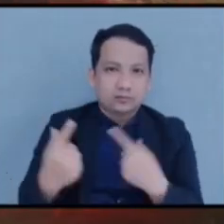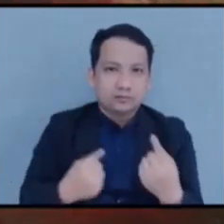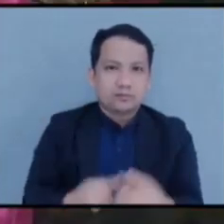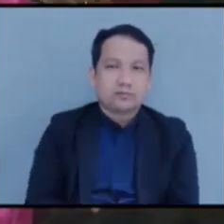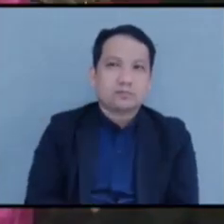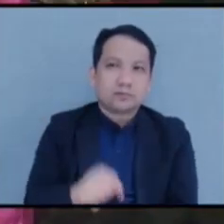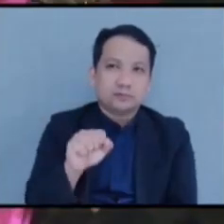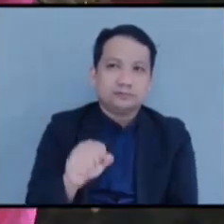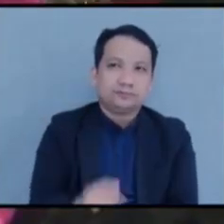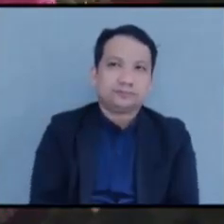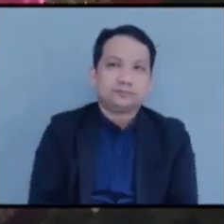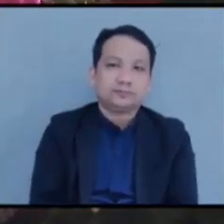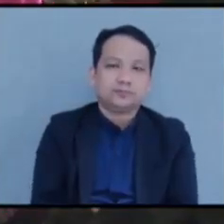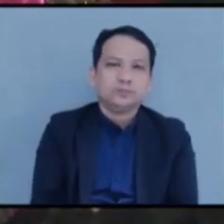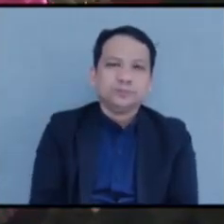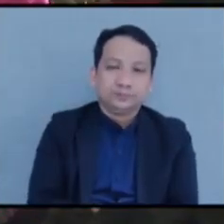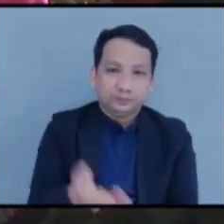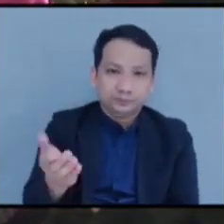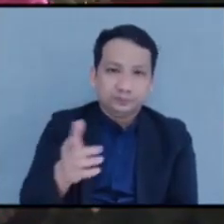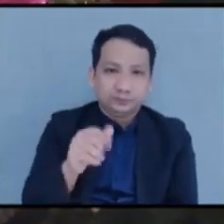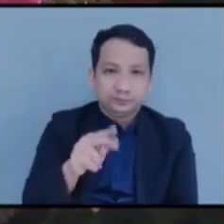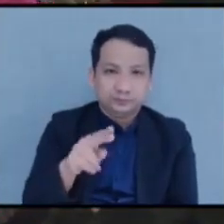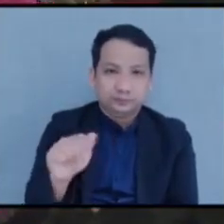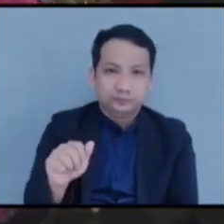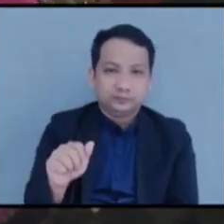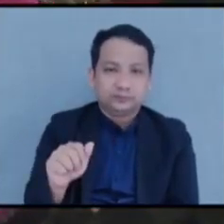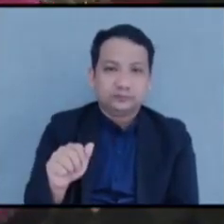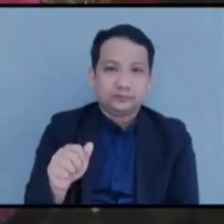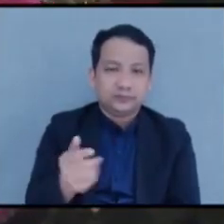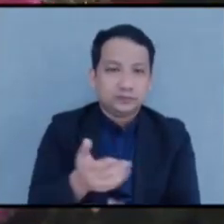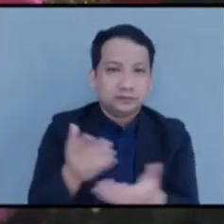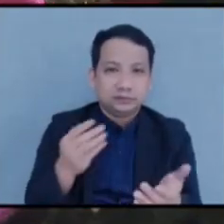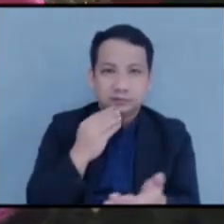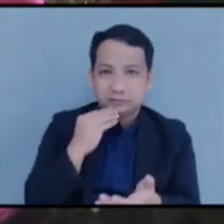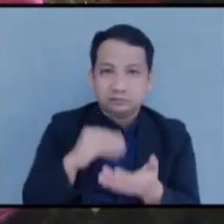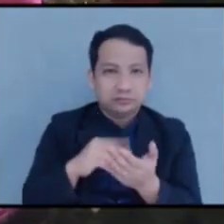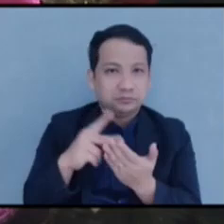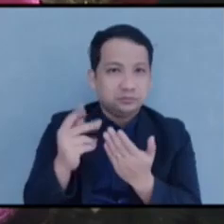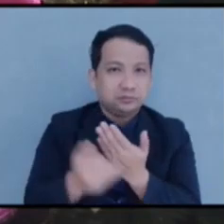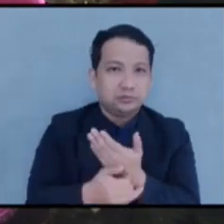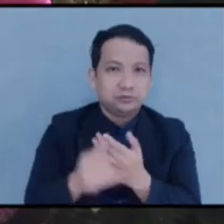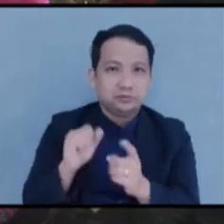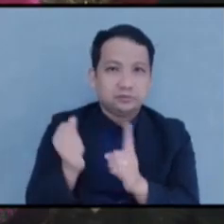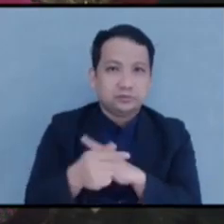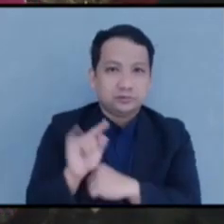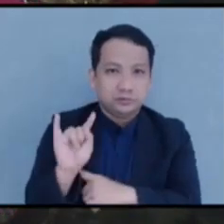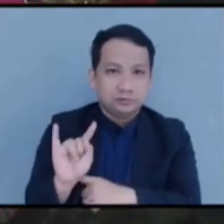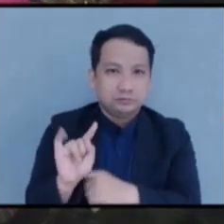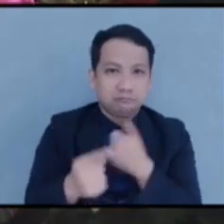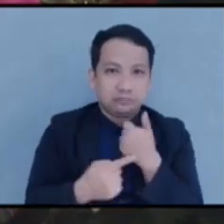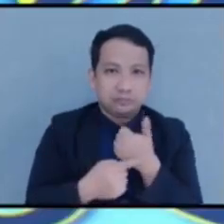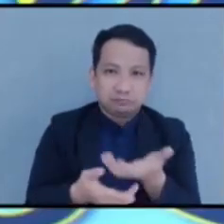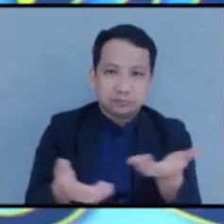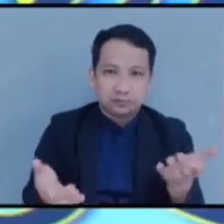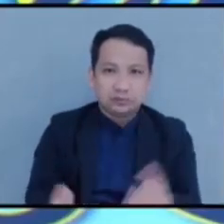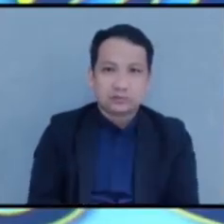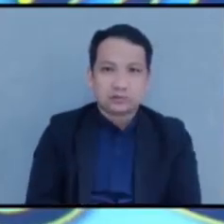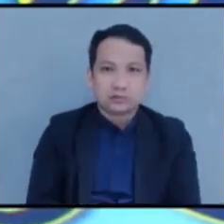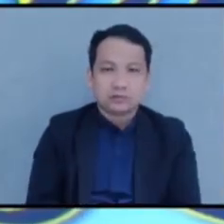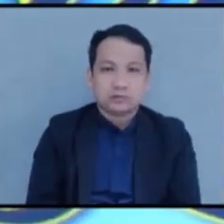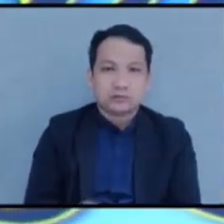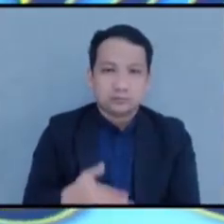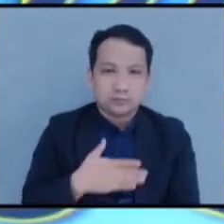Alright, how about you, Anna, your message also, if you have upcoming projects or social media accounts? So for my